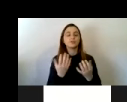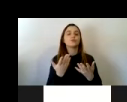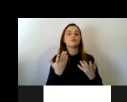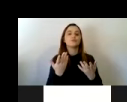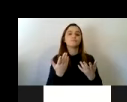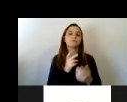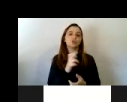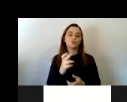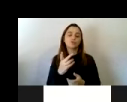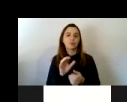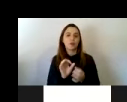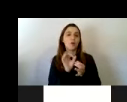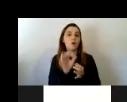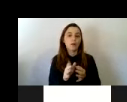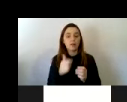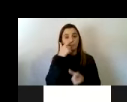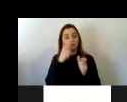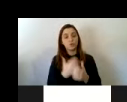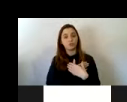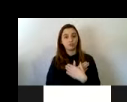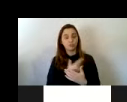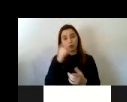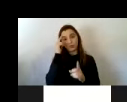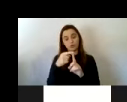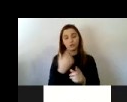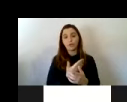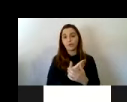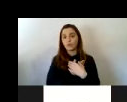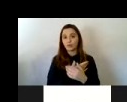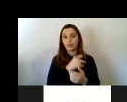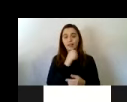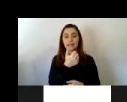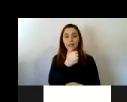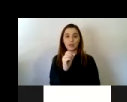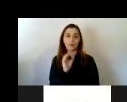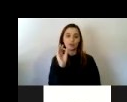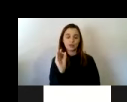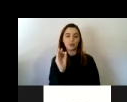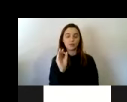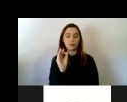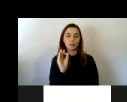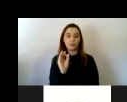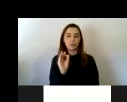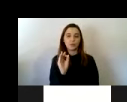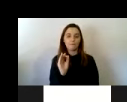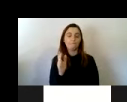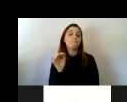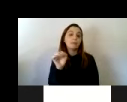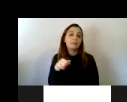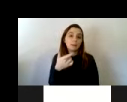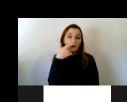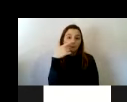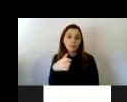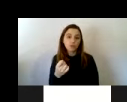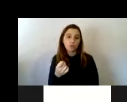all of our volunteers. Our goal for the volunteers should be 50% from the yeah, people, they newly arrived to